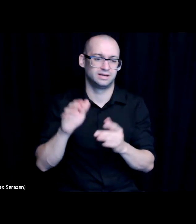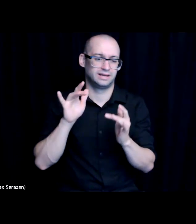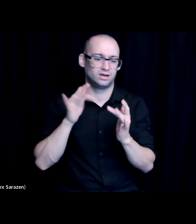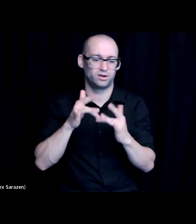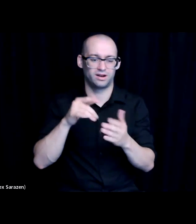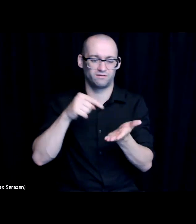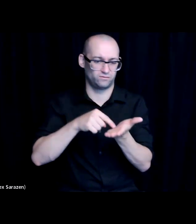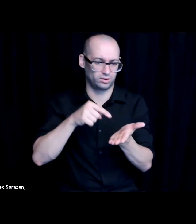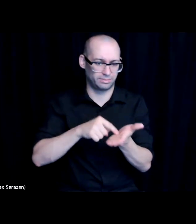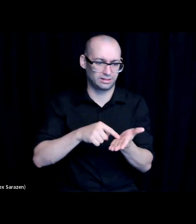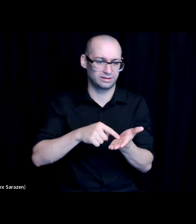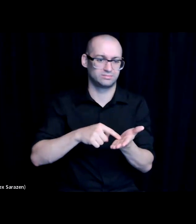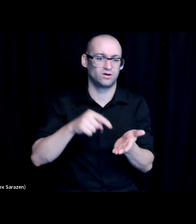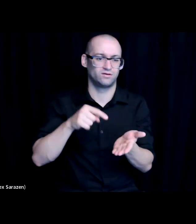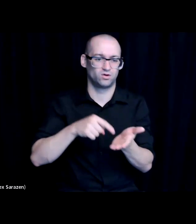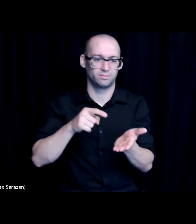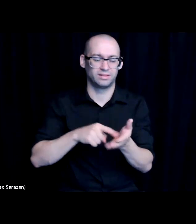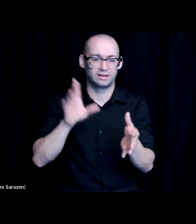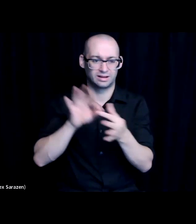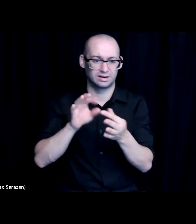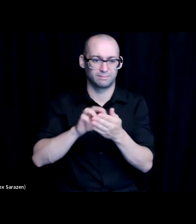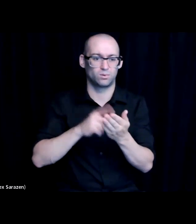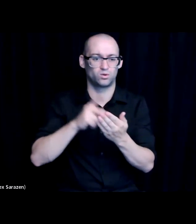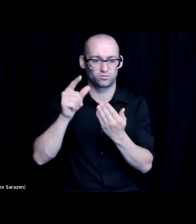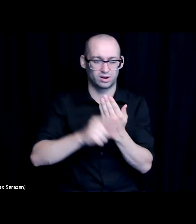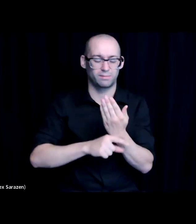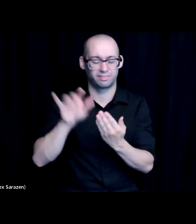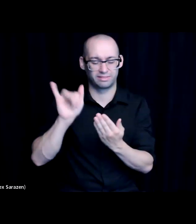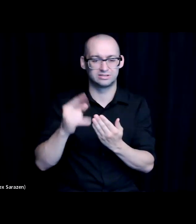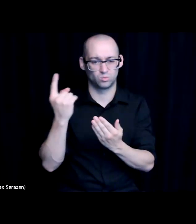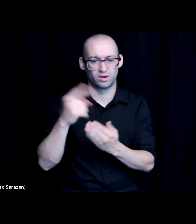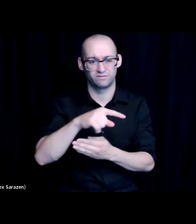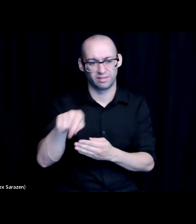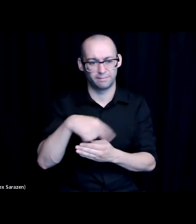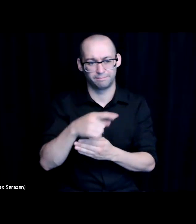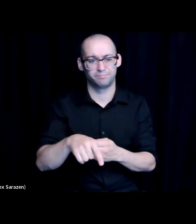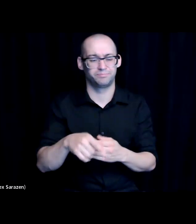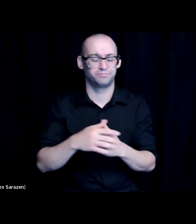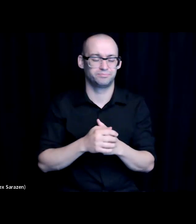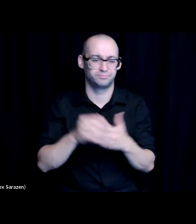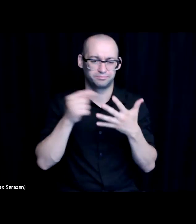affordability, affordable connectivity programs being one of them, and so on.